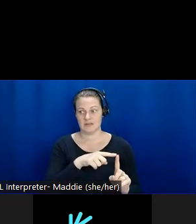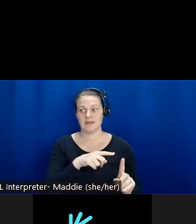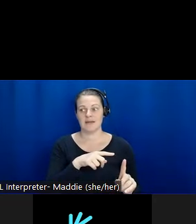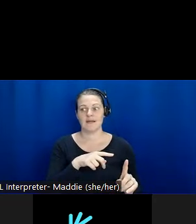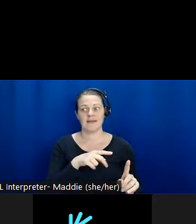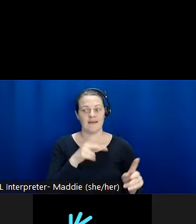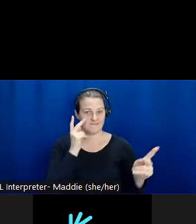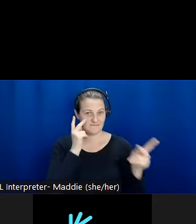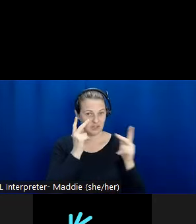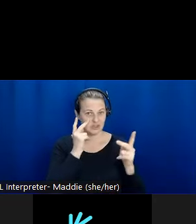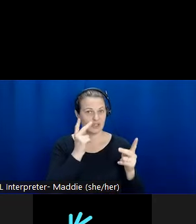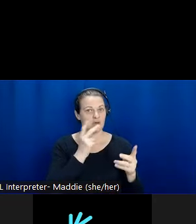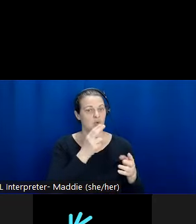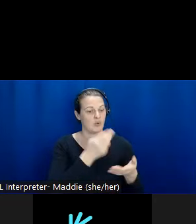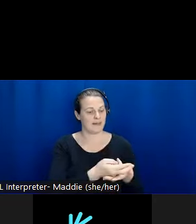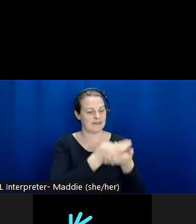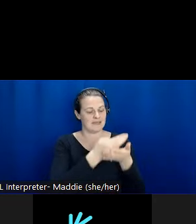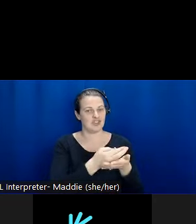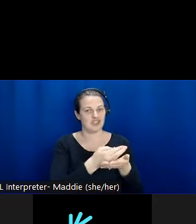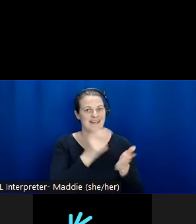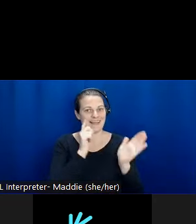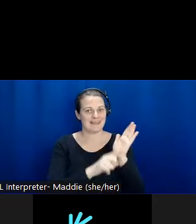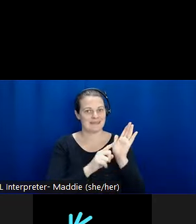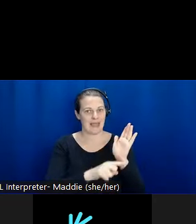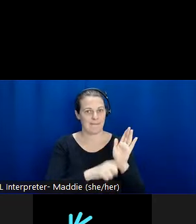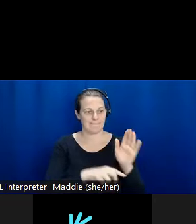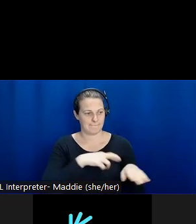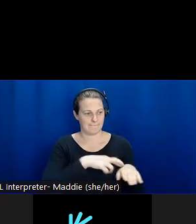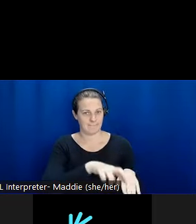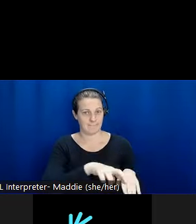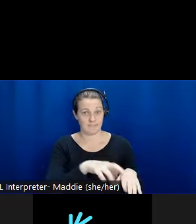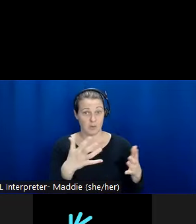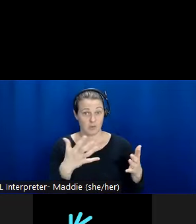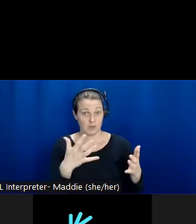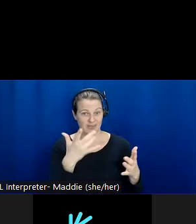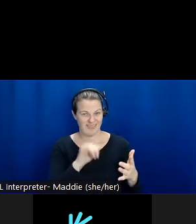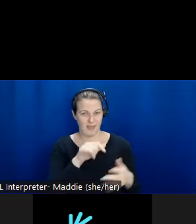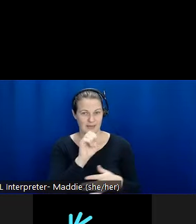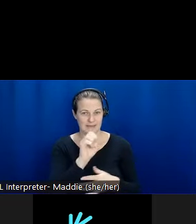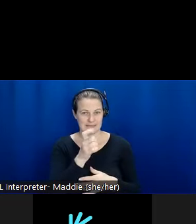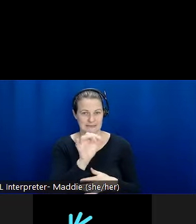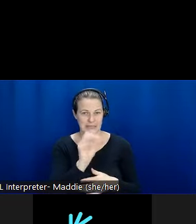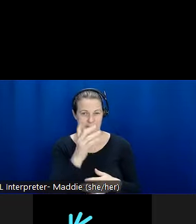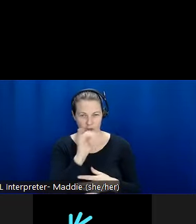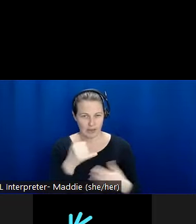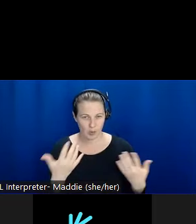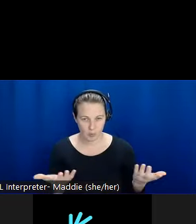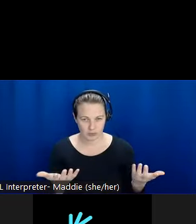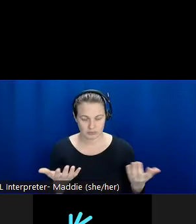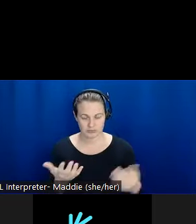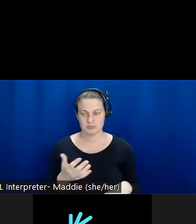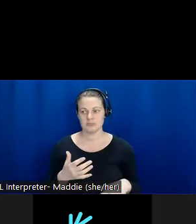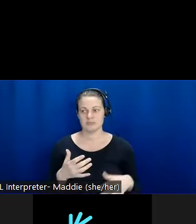rehabilitation examination. And so what happens during this examination? Generally, we will take a